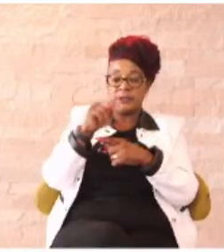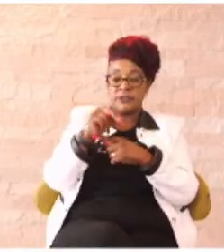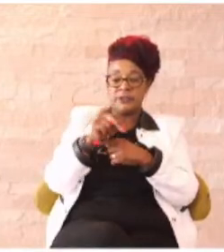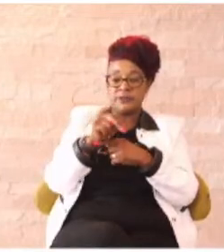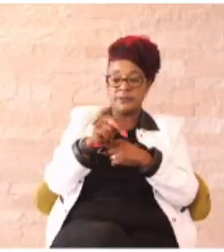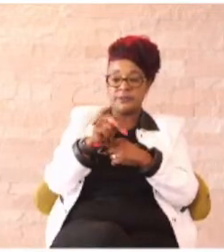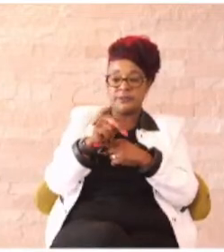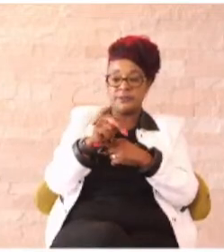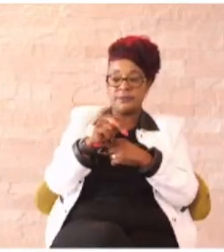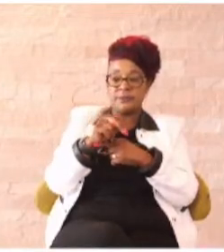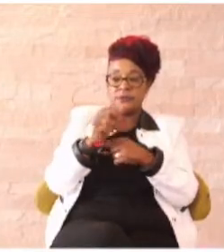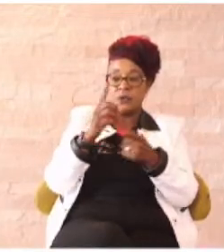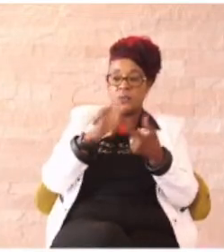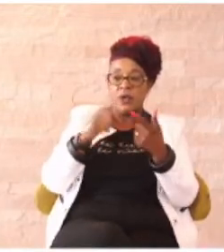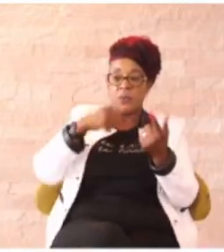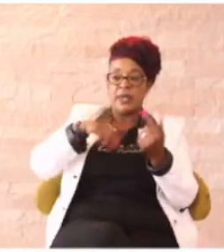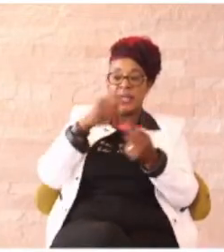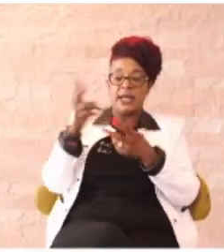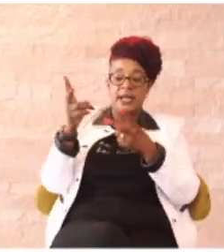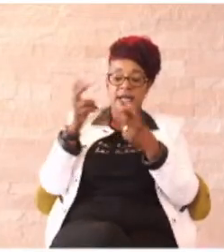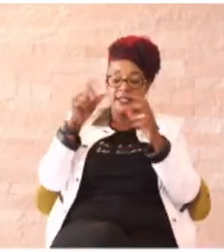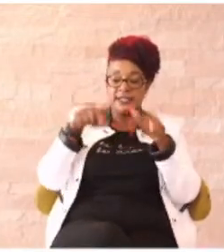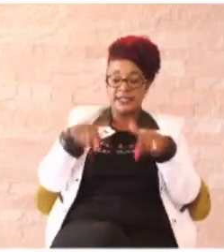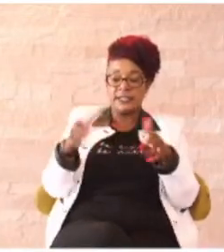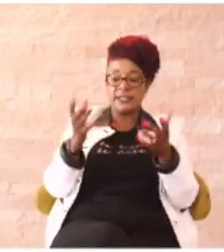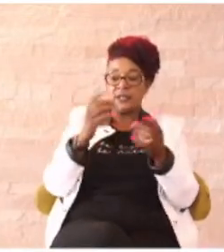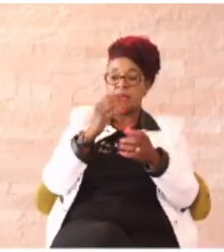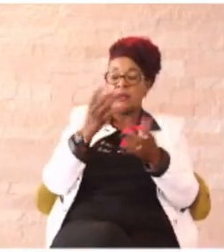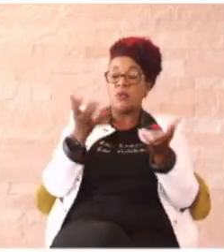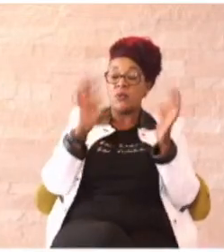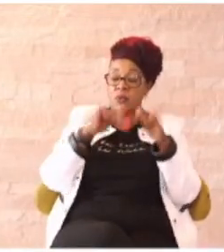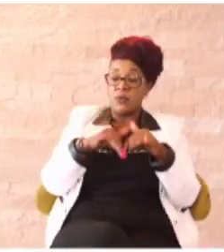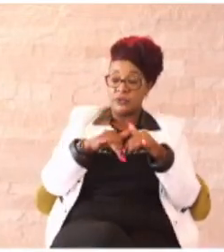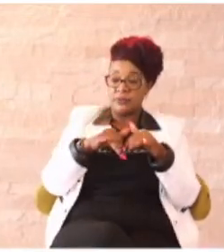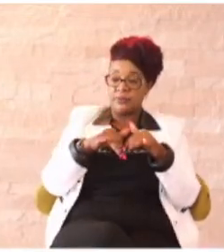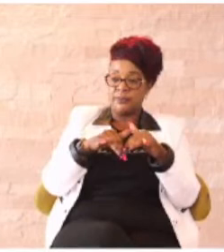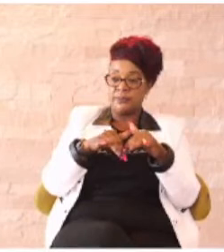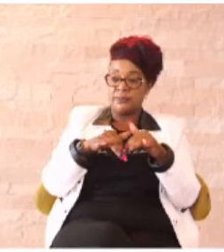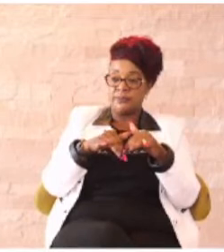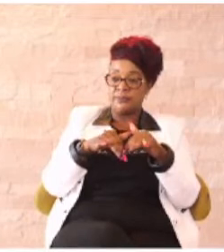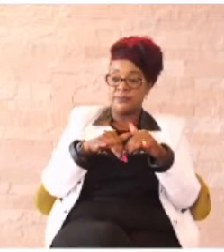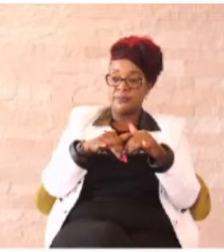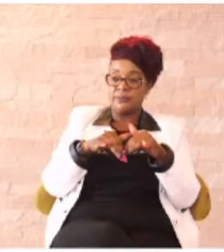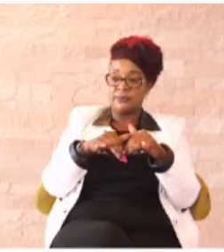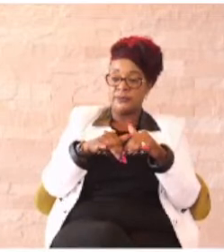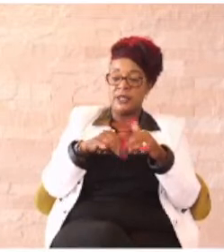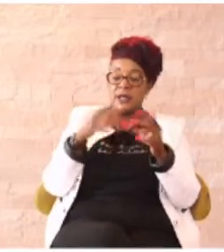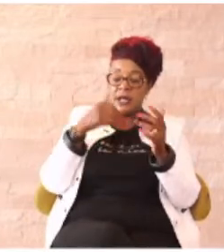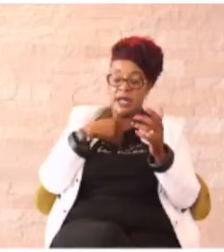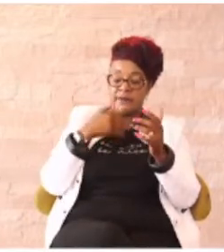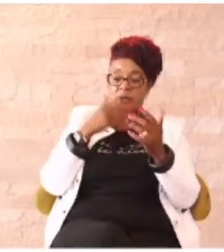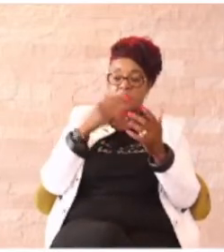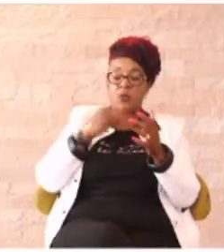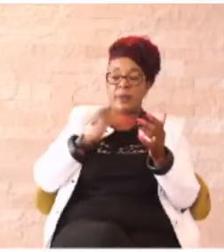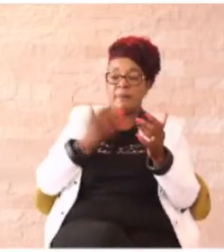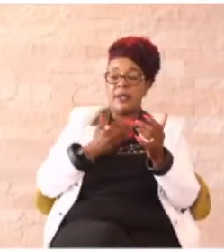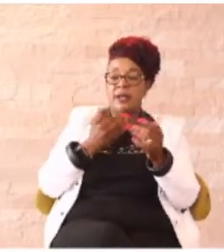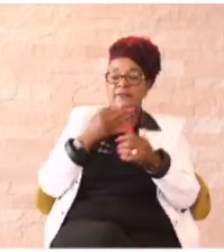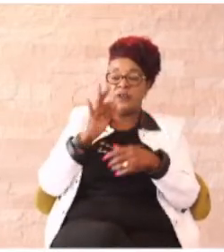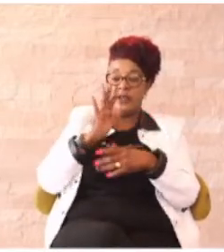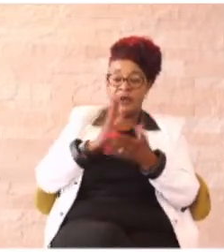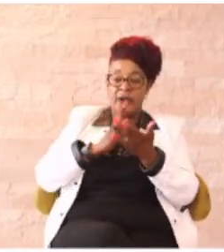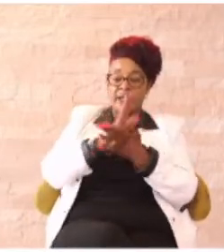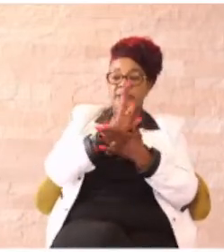What we learned from in this quarter particularly is equipping women for their